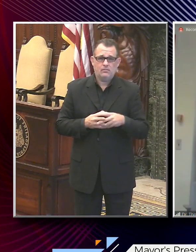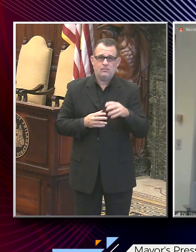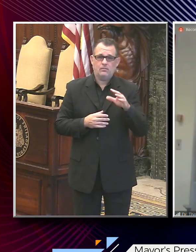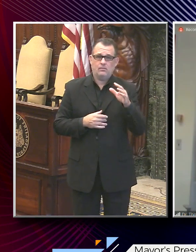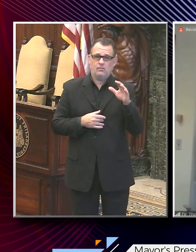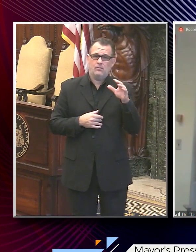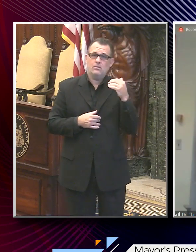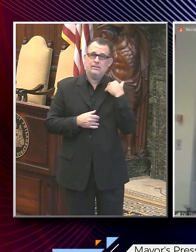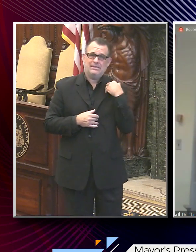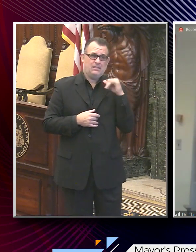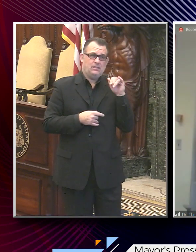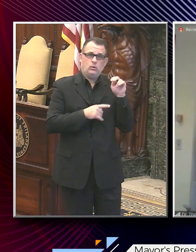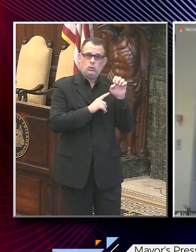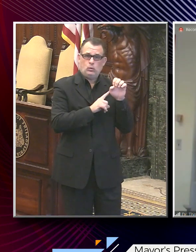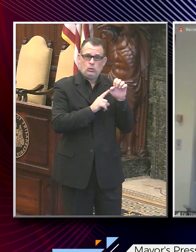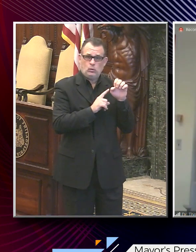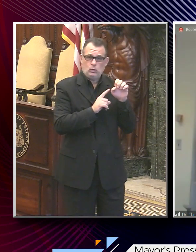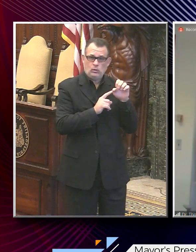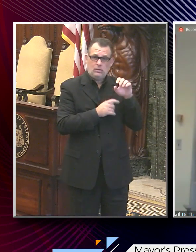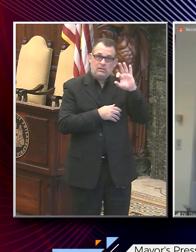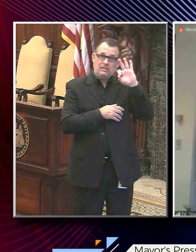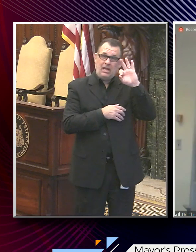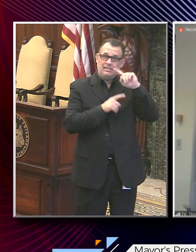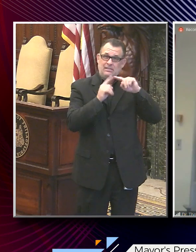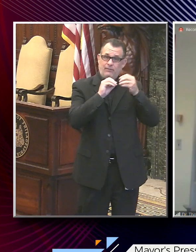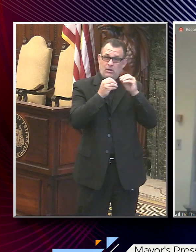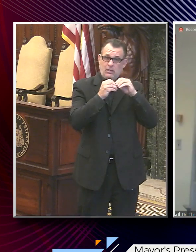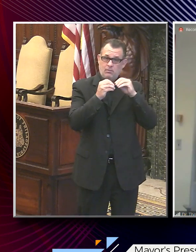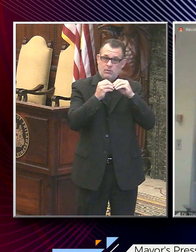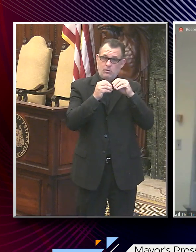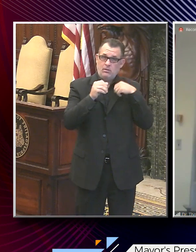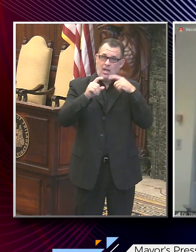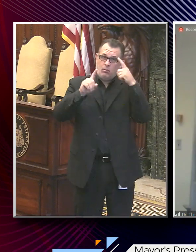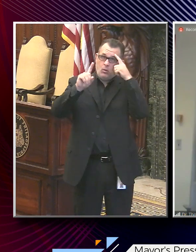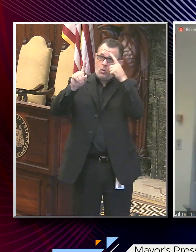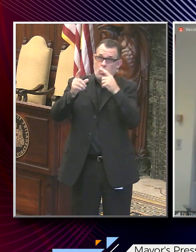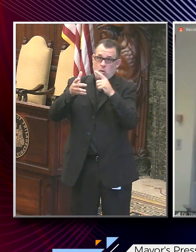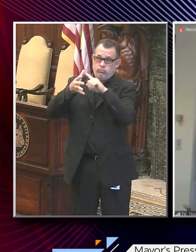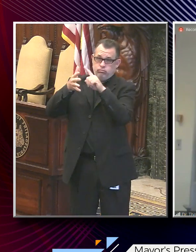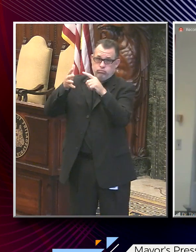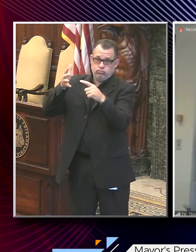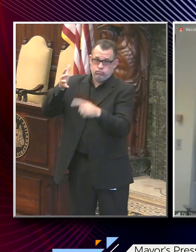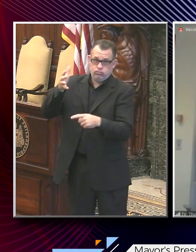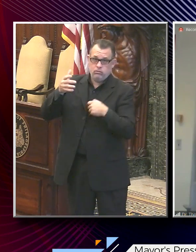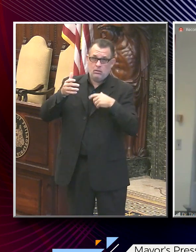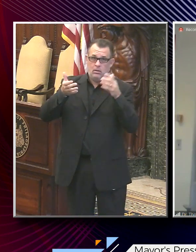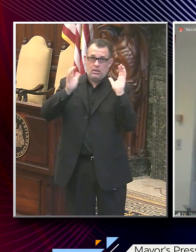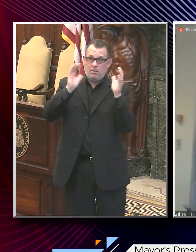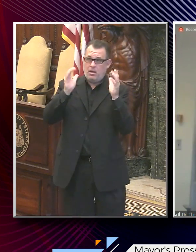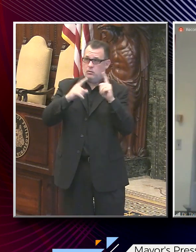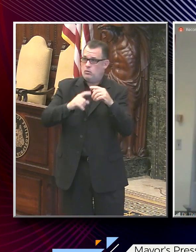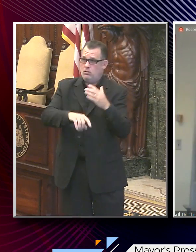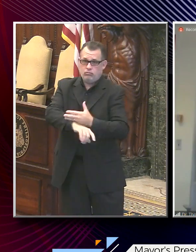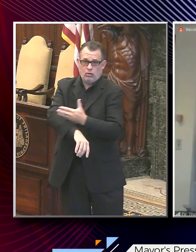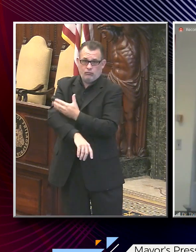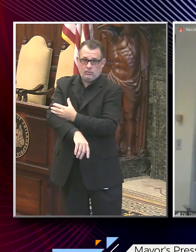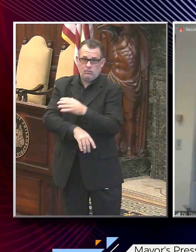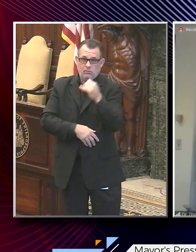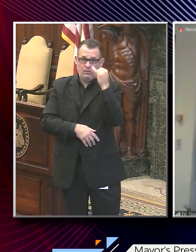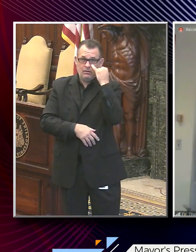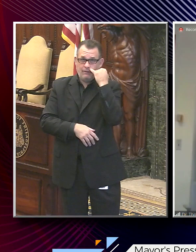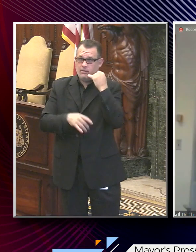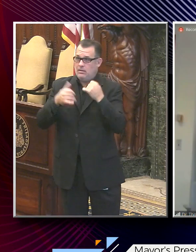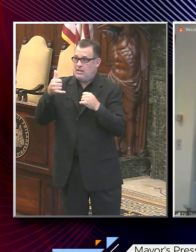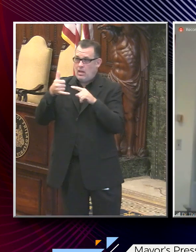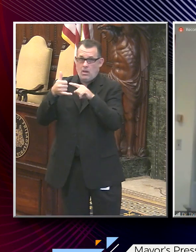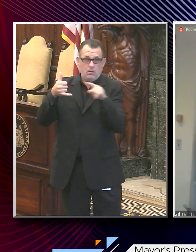we laid out 9 different metrics and targets to track our progress to determine whether it was safe for us to go to green, as the governor laid out the